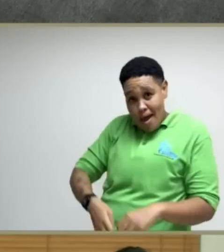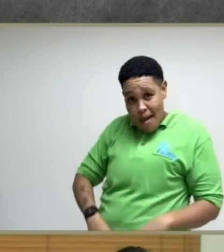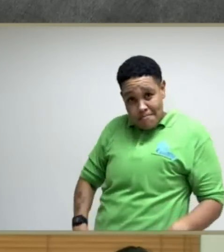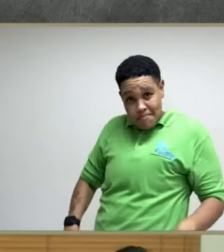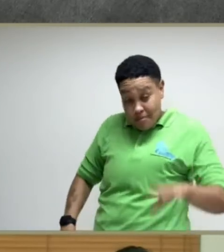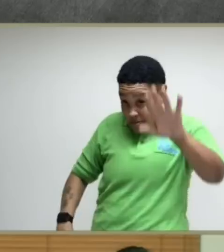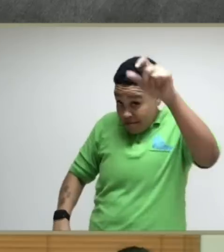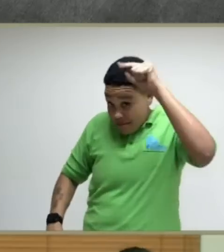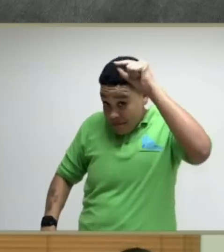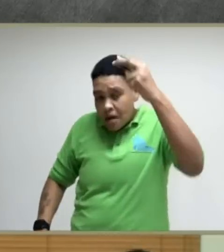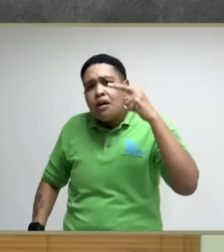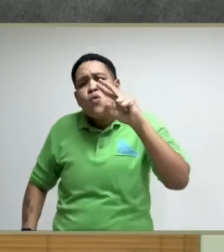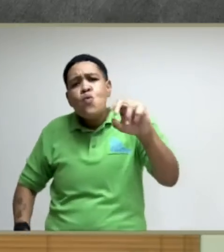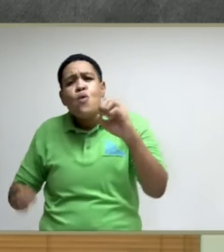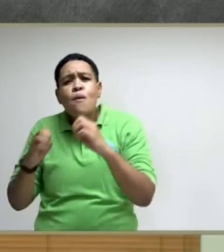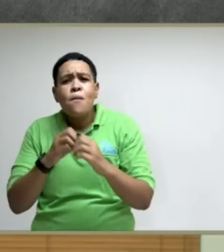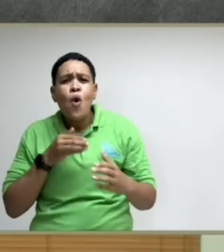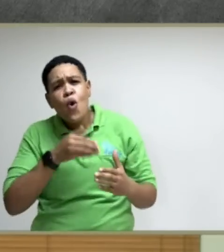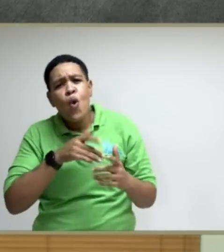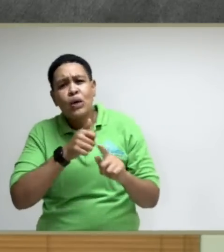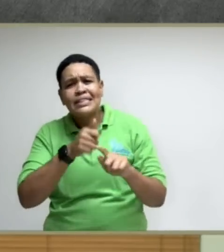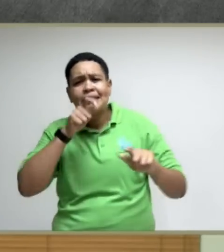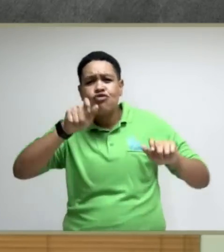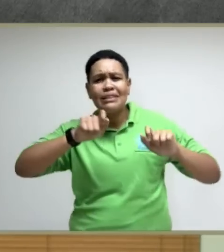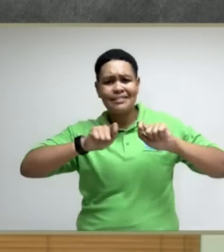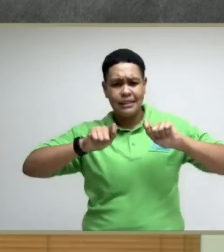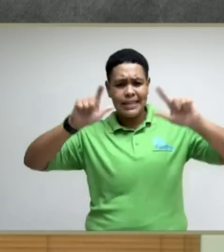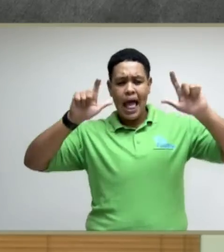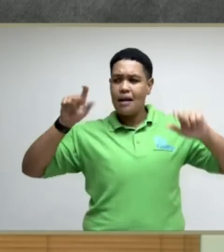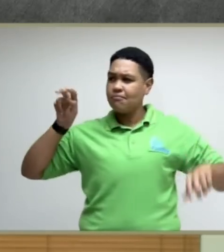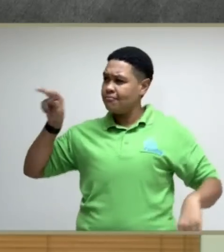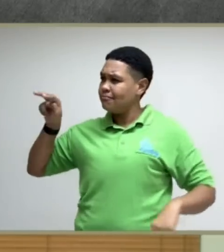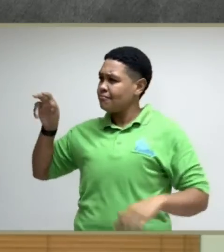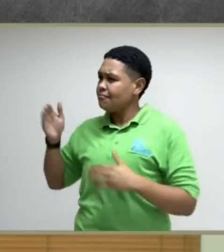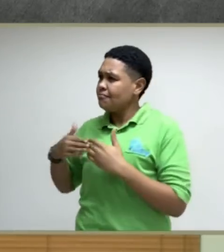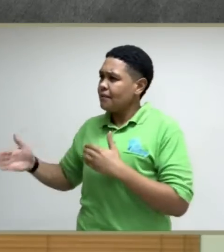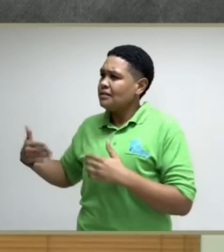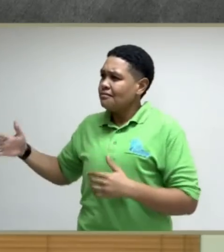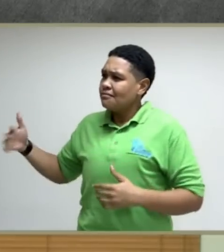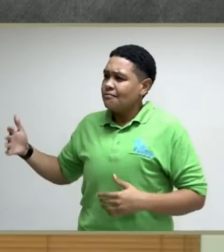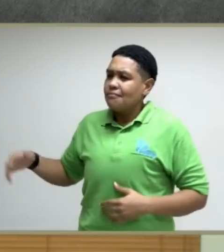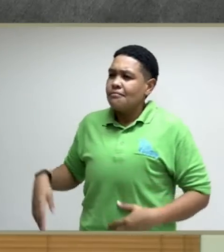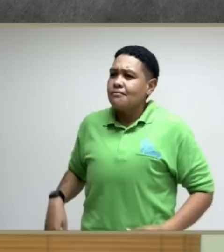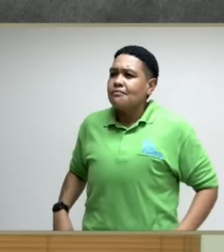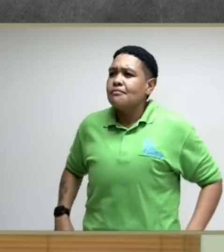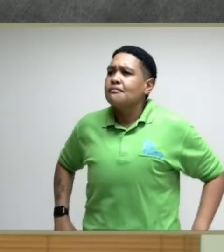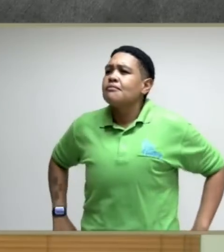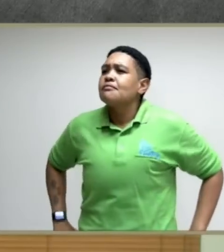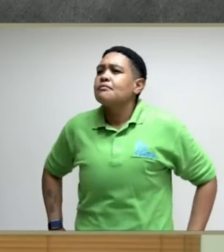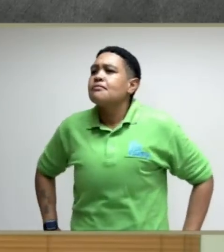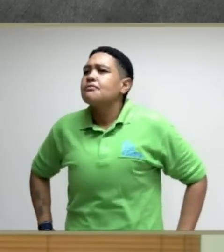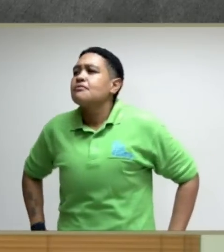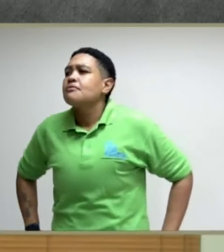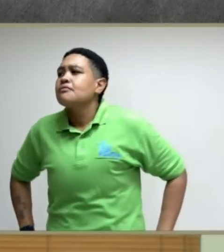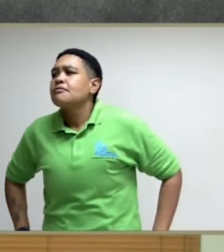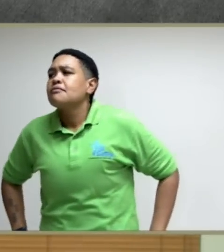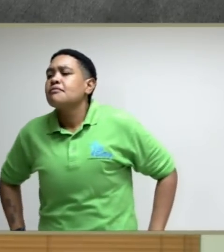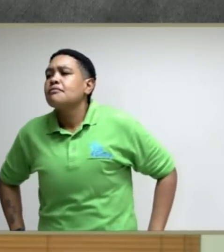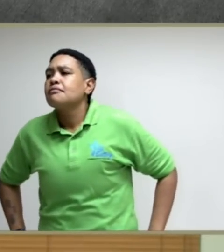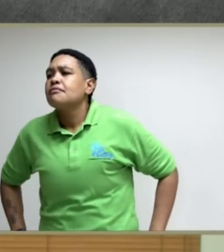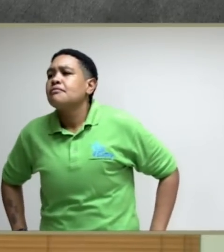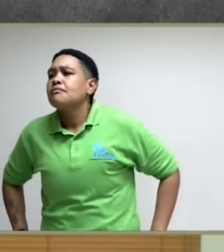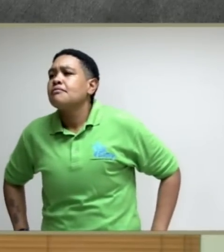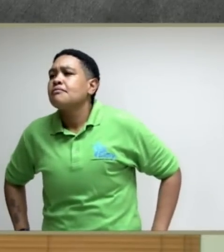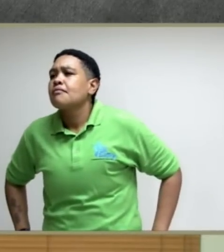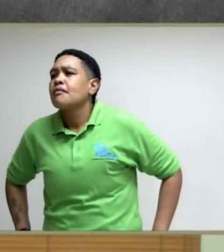However, looking more closely at the slides, next slide, you can look at the next slide. What we're looking at here